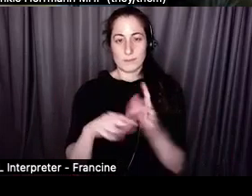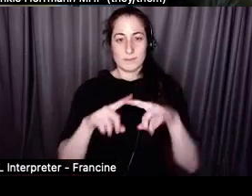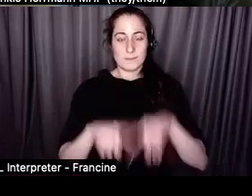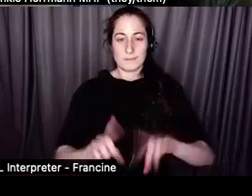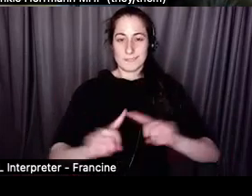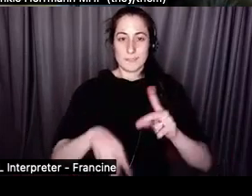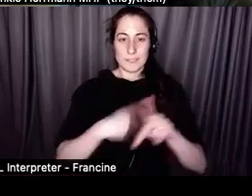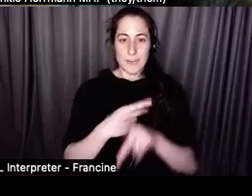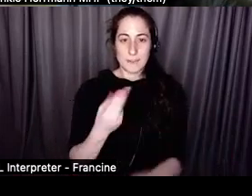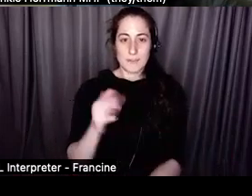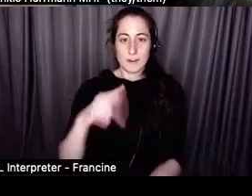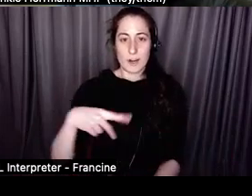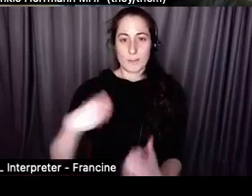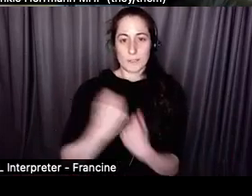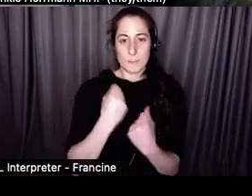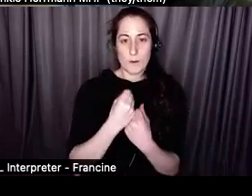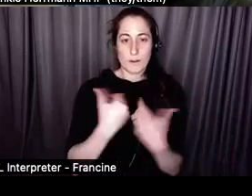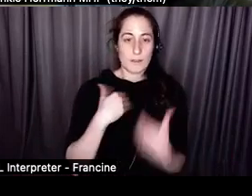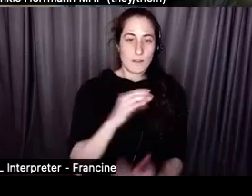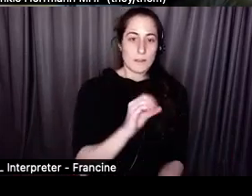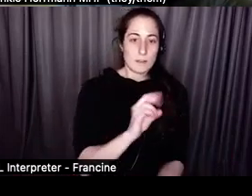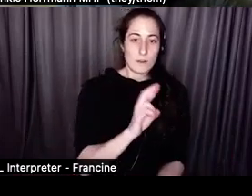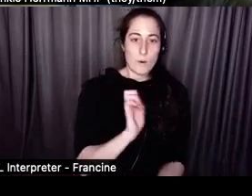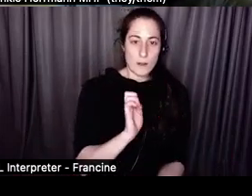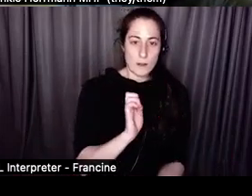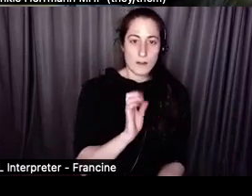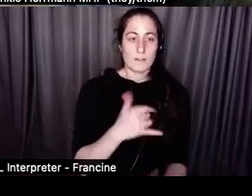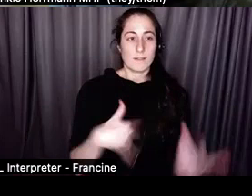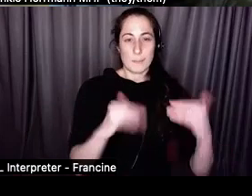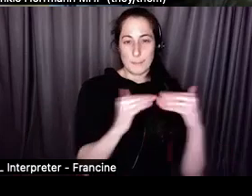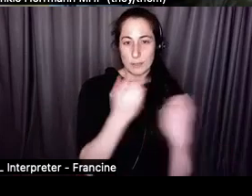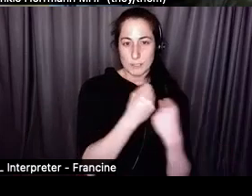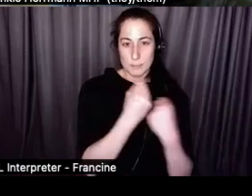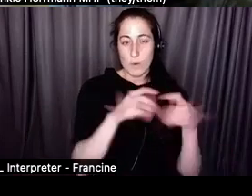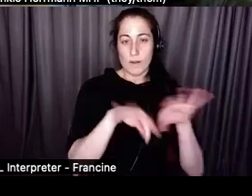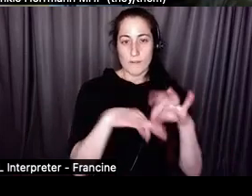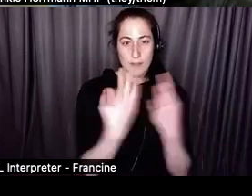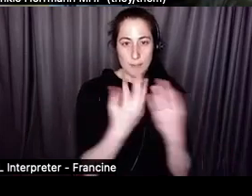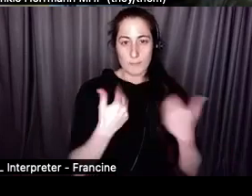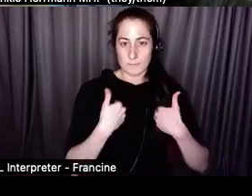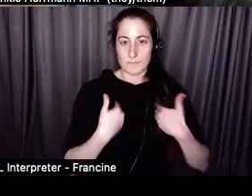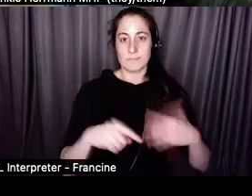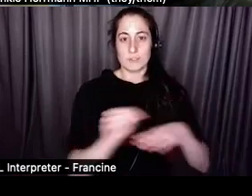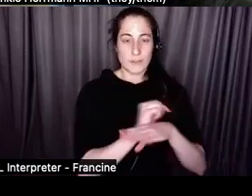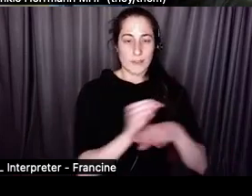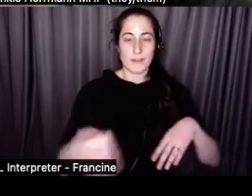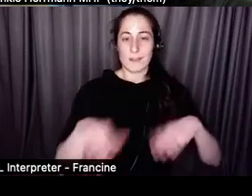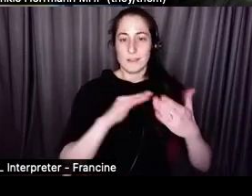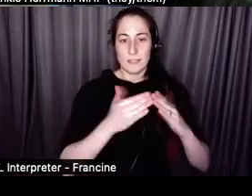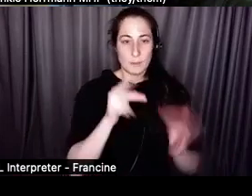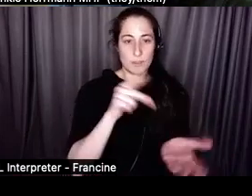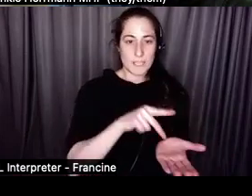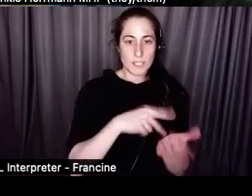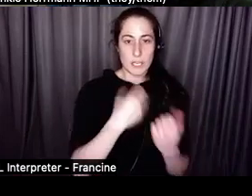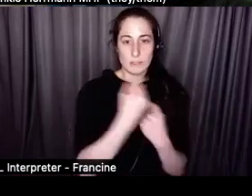supports. There are the core supports. Those are peer supports, family support and training, community psychiatric support